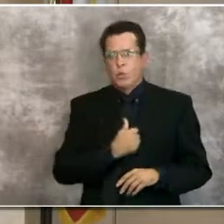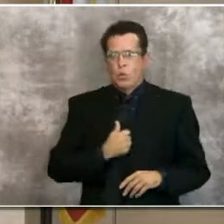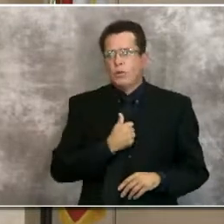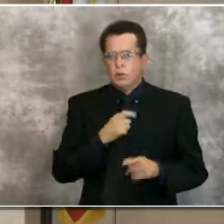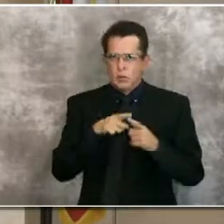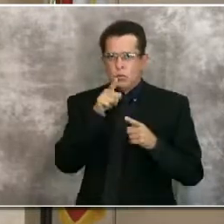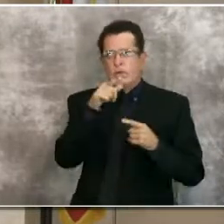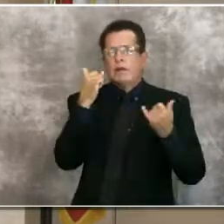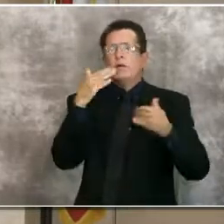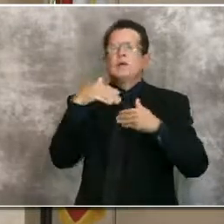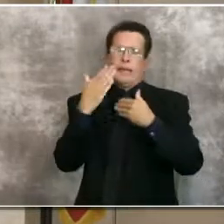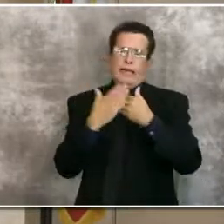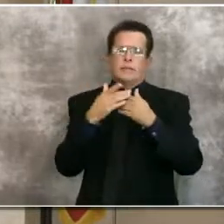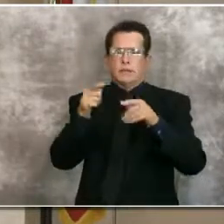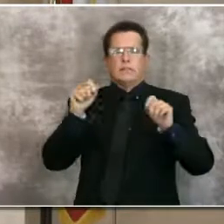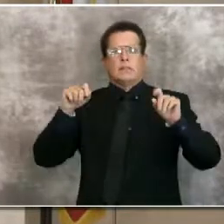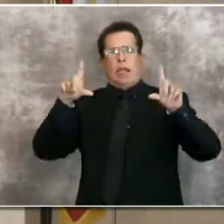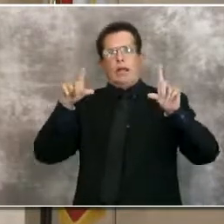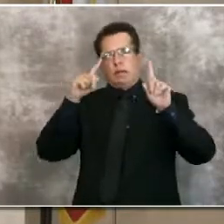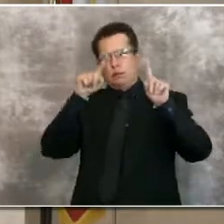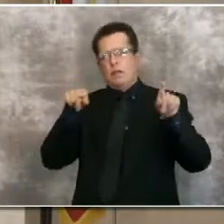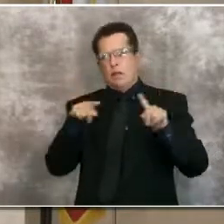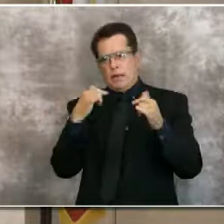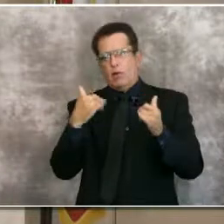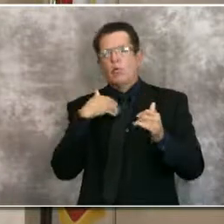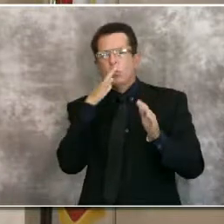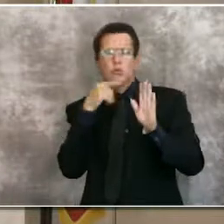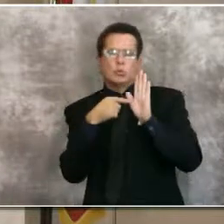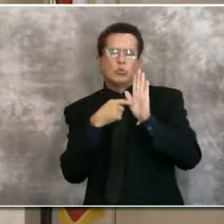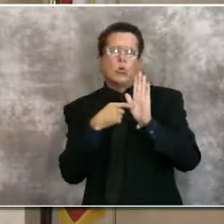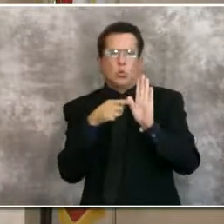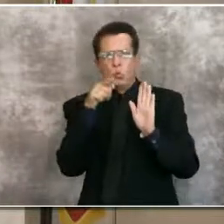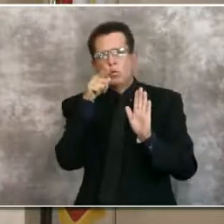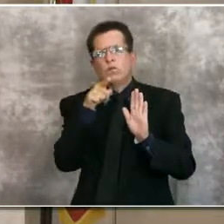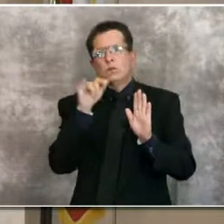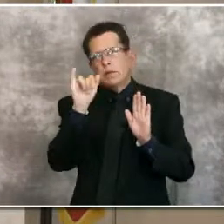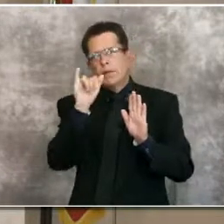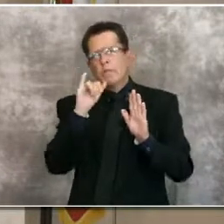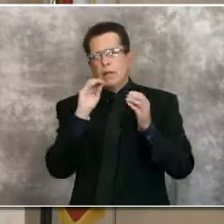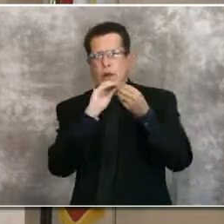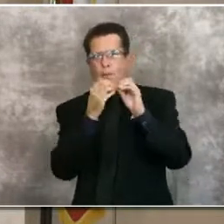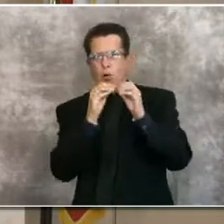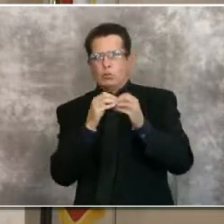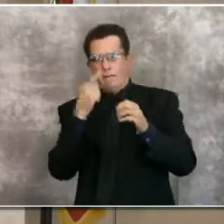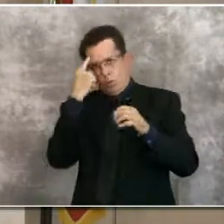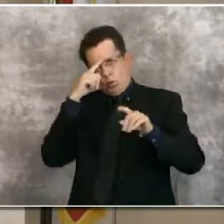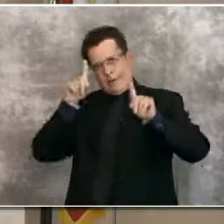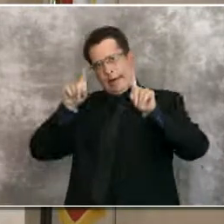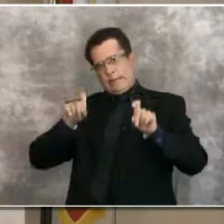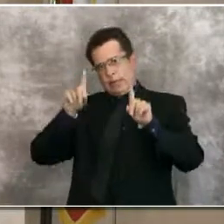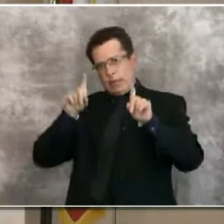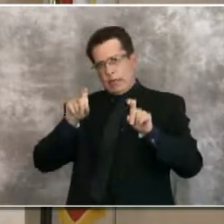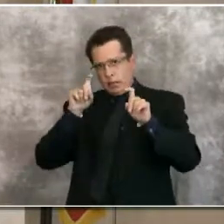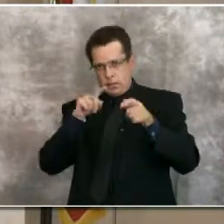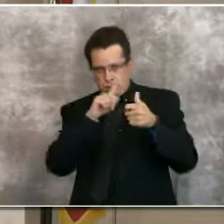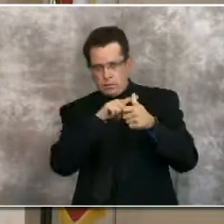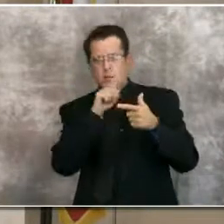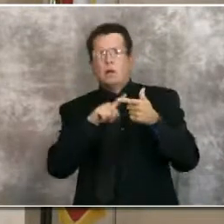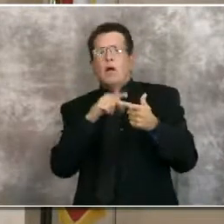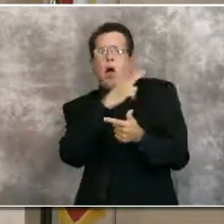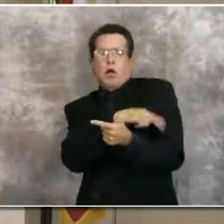slides, we're going to talk, share with you additional demographics related to testing, cases,